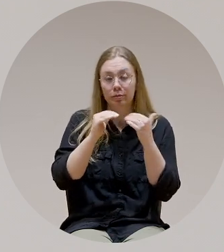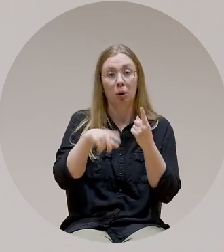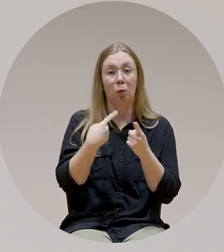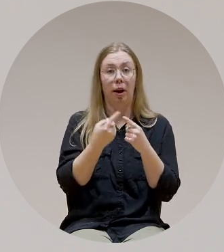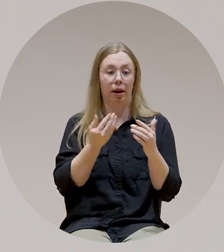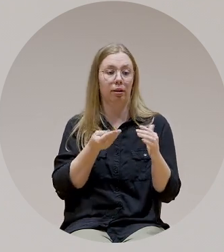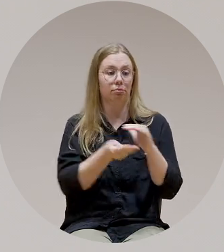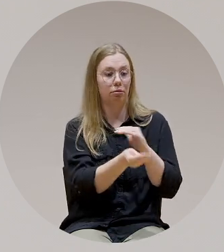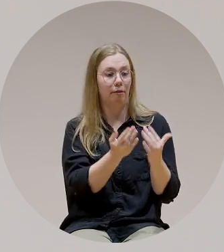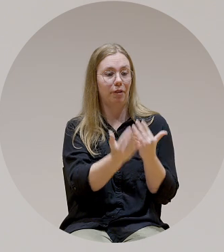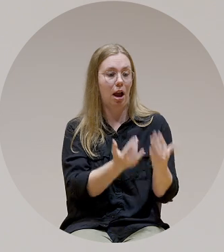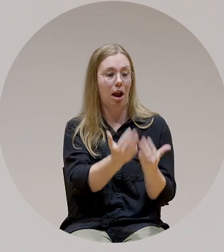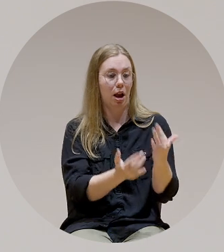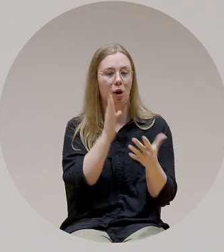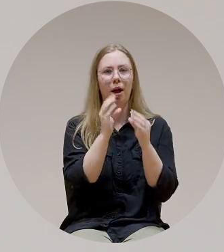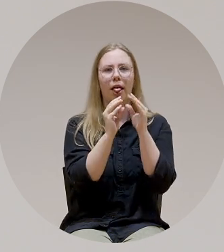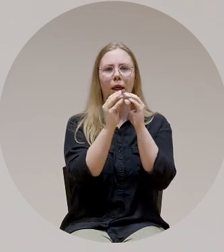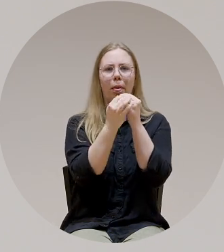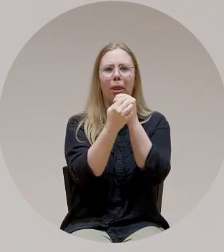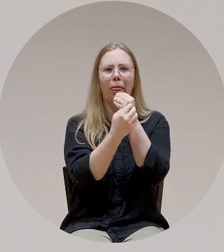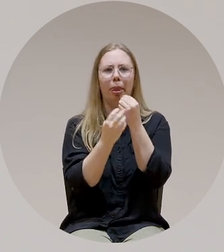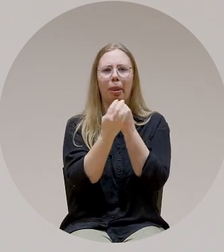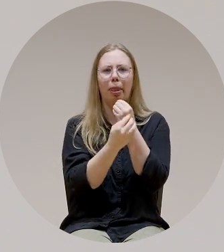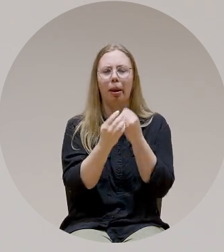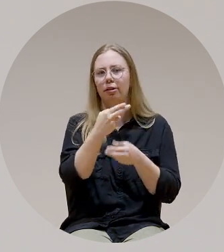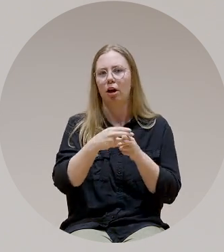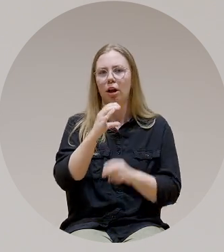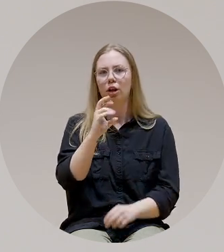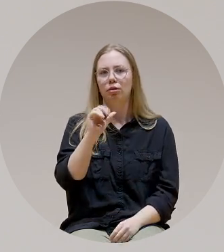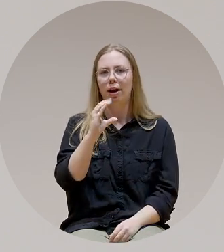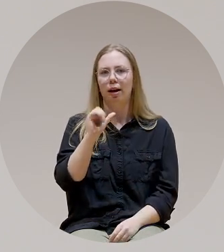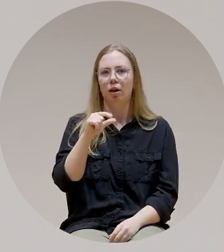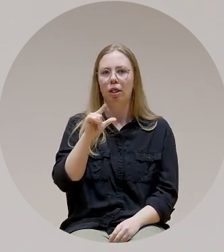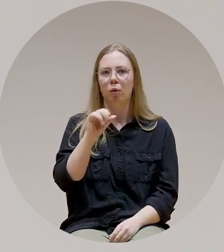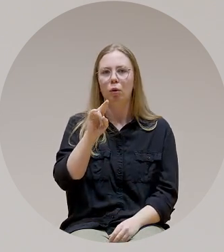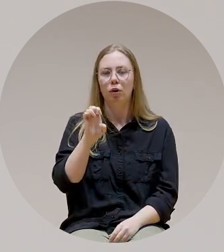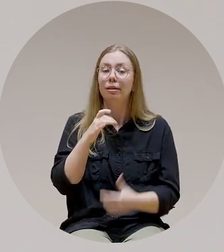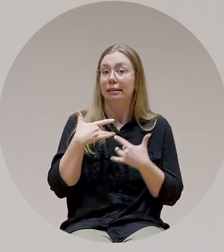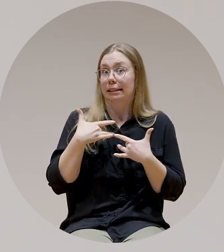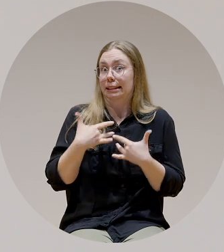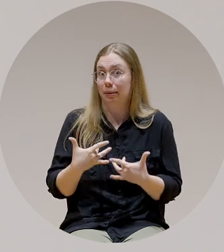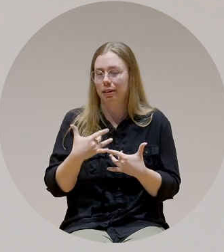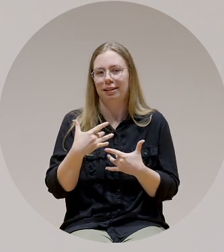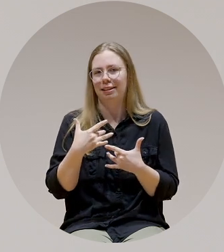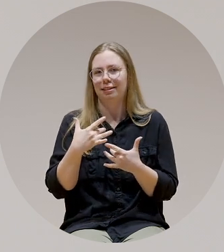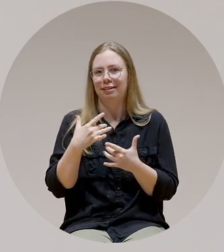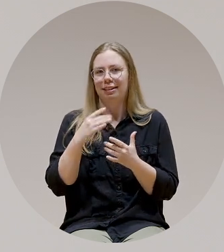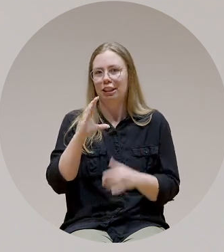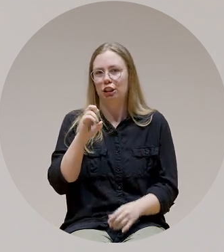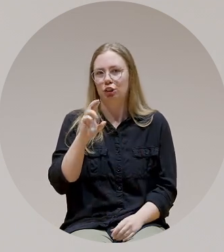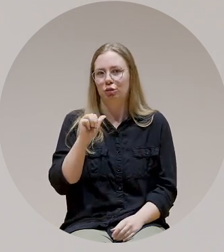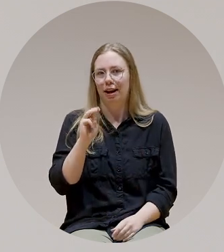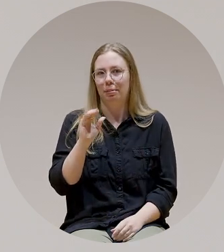fired, it creates this craquelure and bubbling that typically ceramic artists don't want on